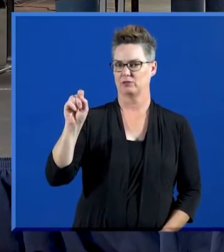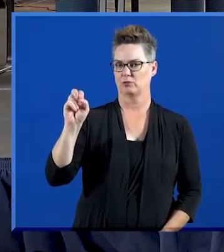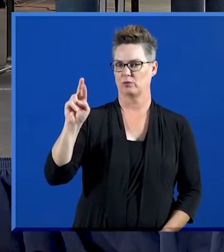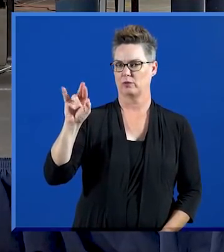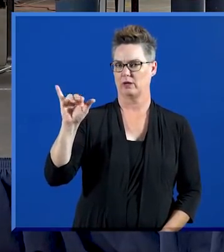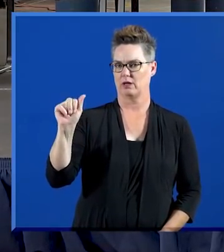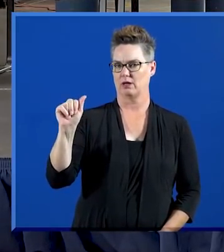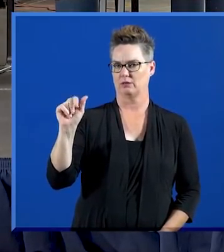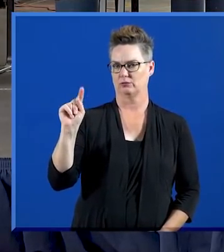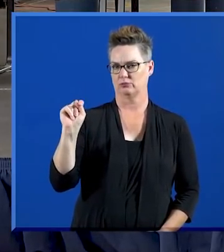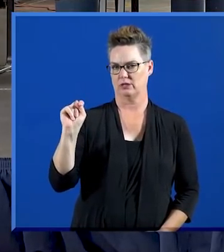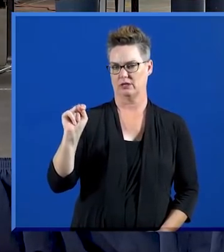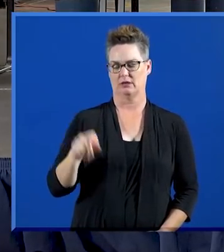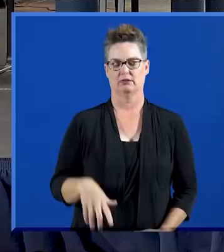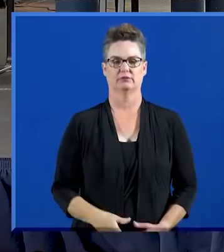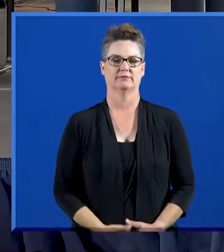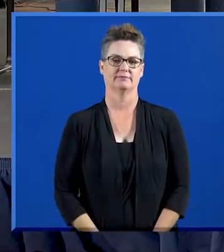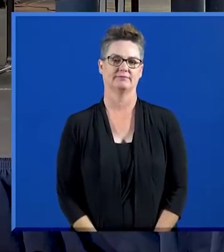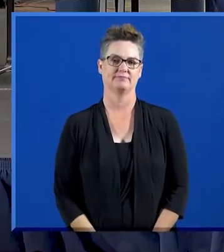Victoria Traina.